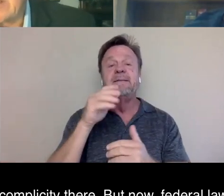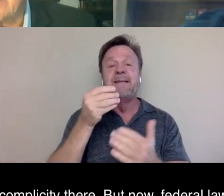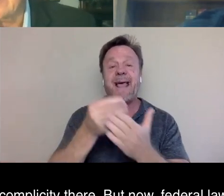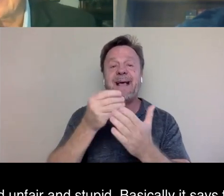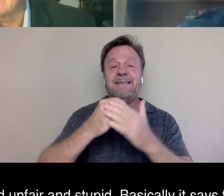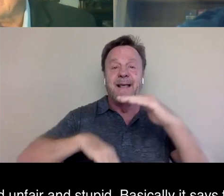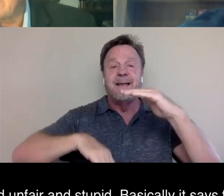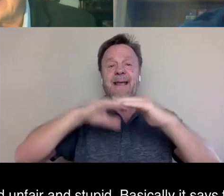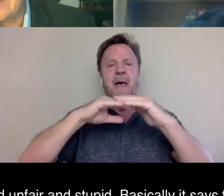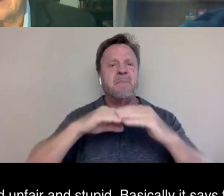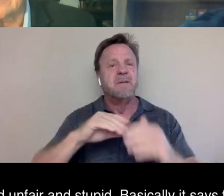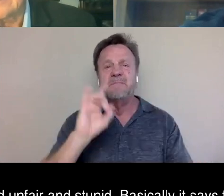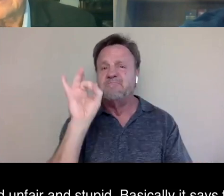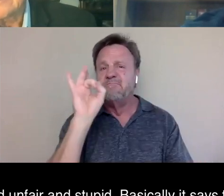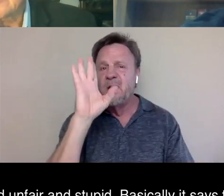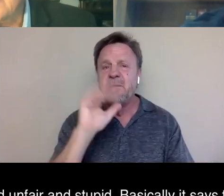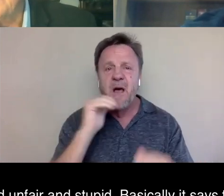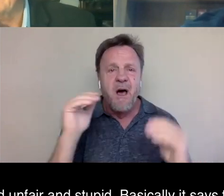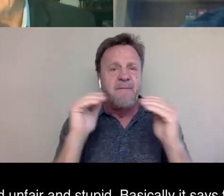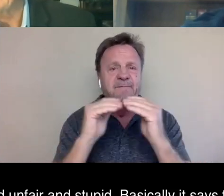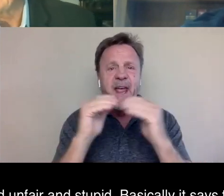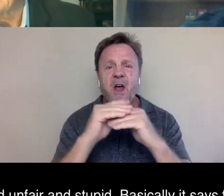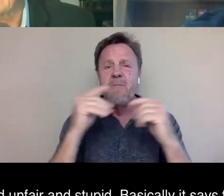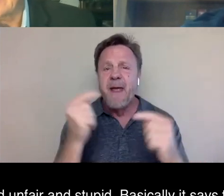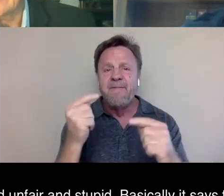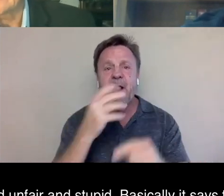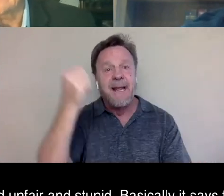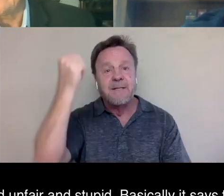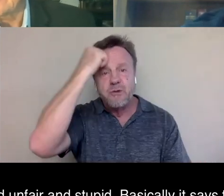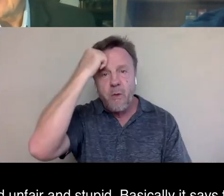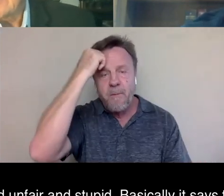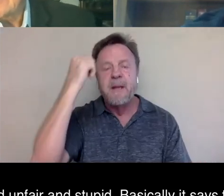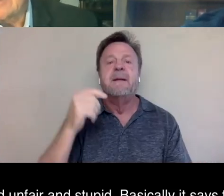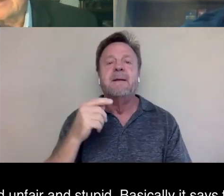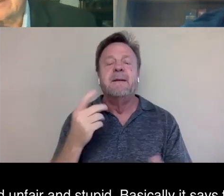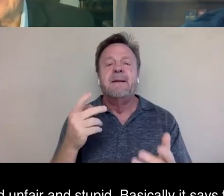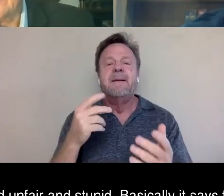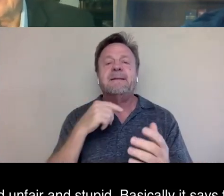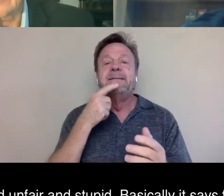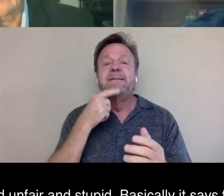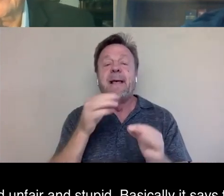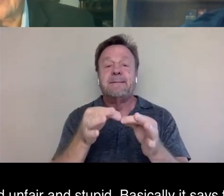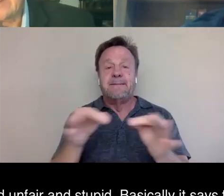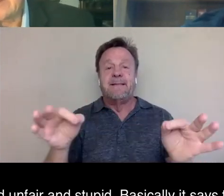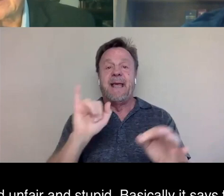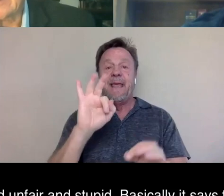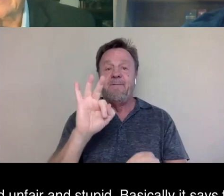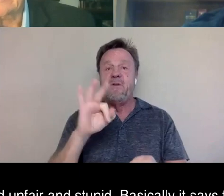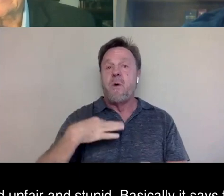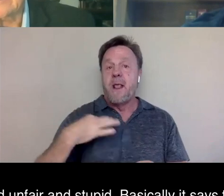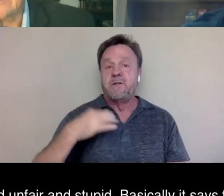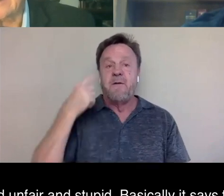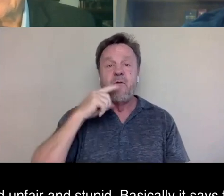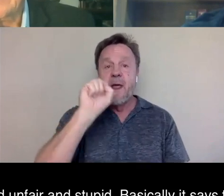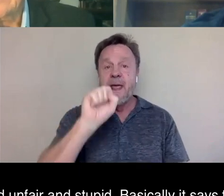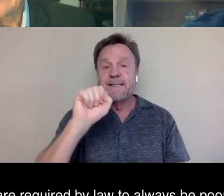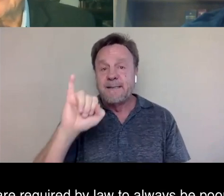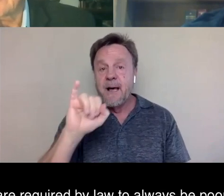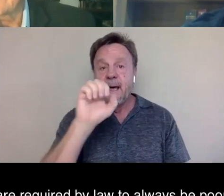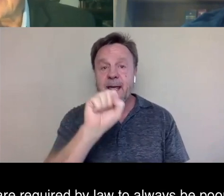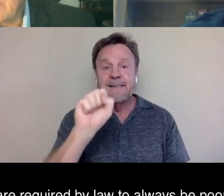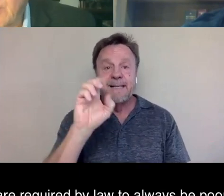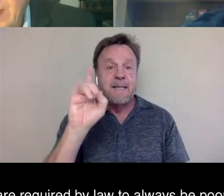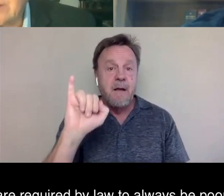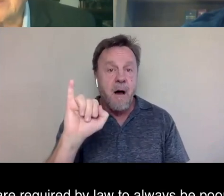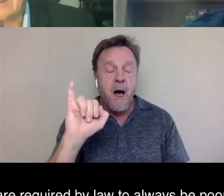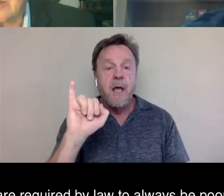excruciatingly painful and unfair and stupid. Basically, it says that if you're eligible for SSI or SSDI, you